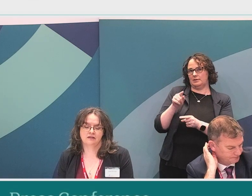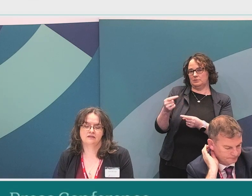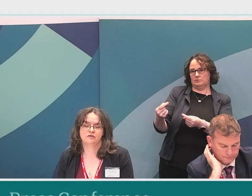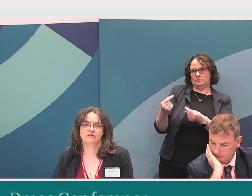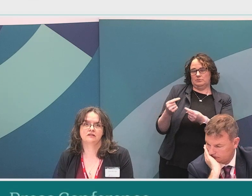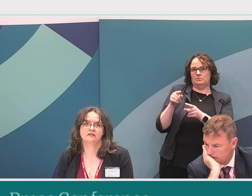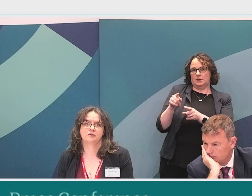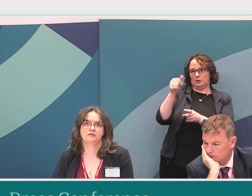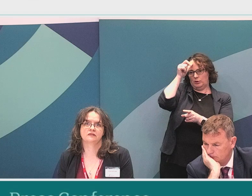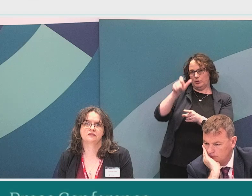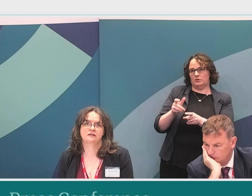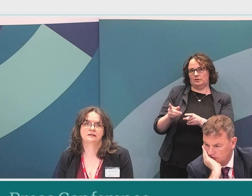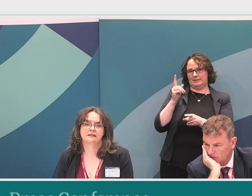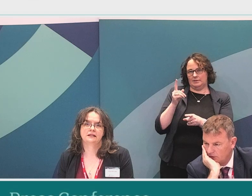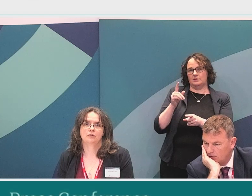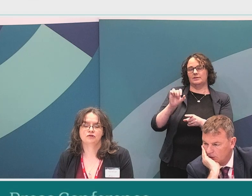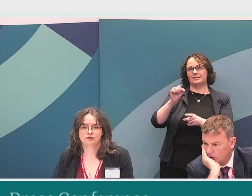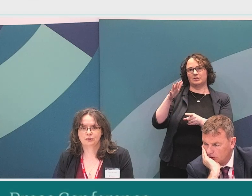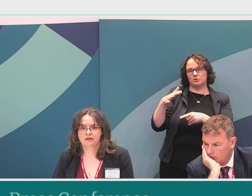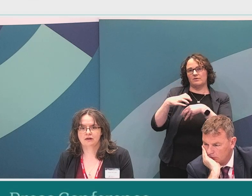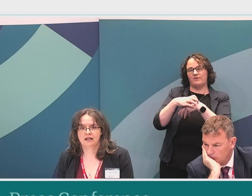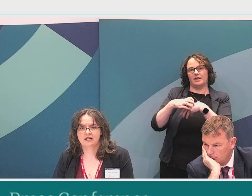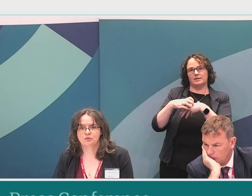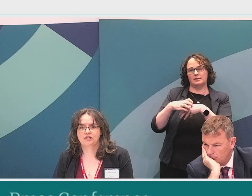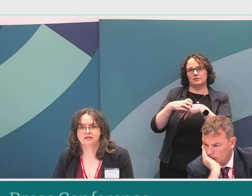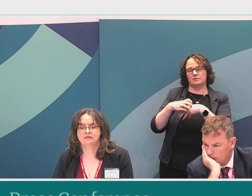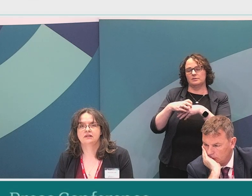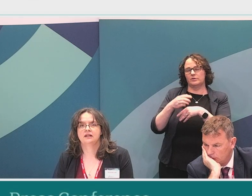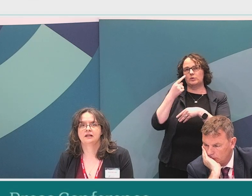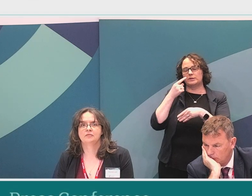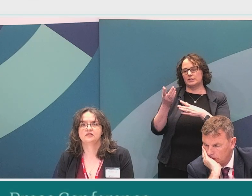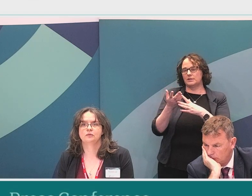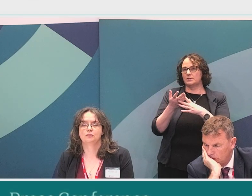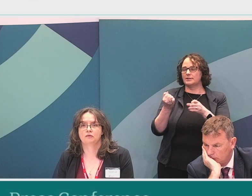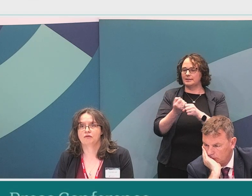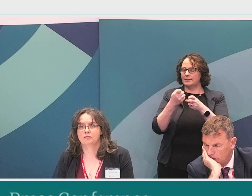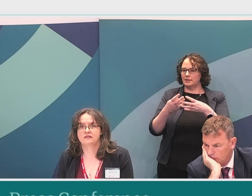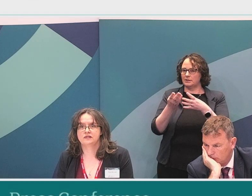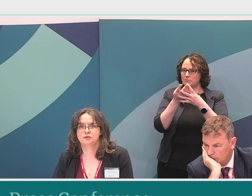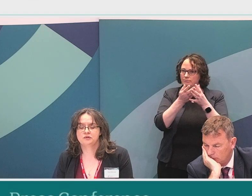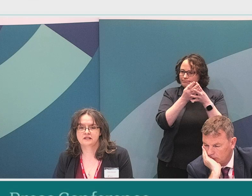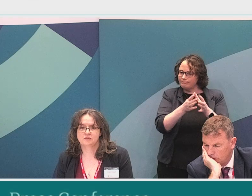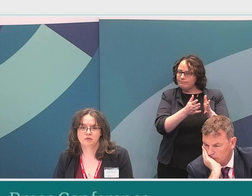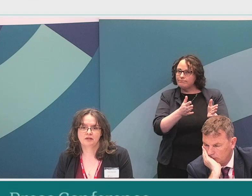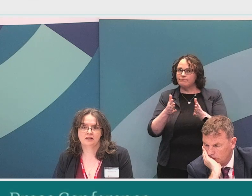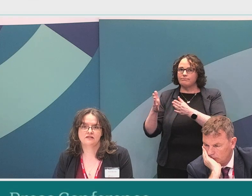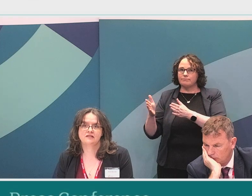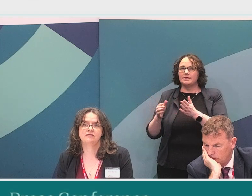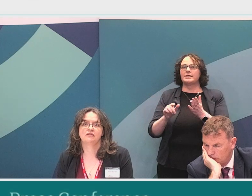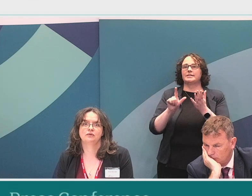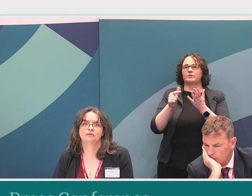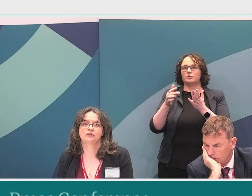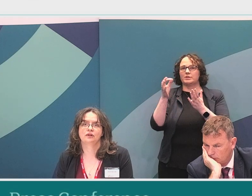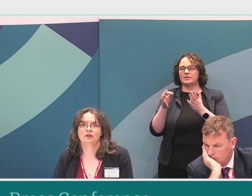the sexual violence experience. And we're just showing here an age breakdown. So from 72% of people aged